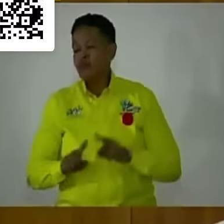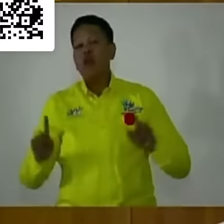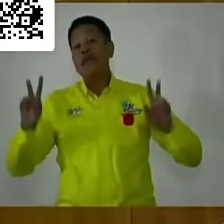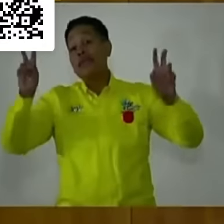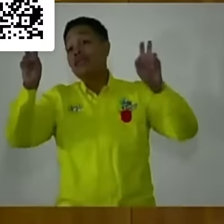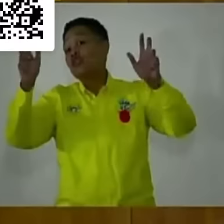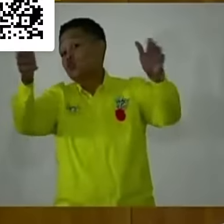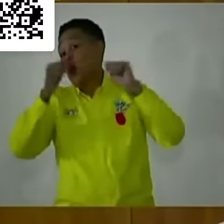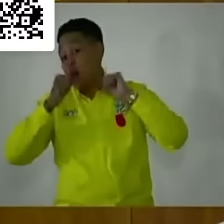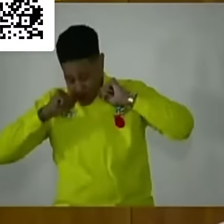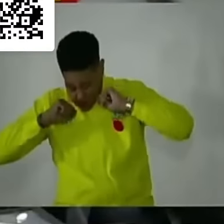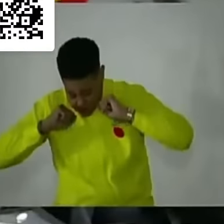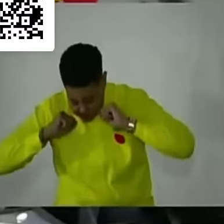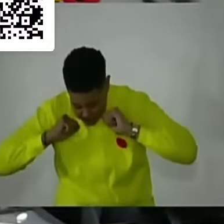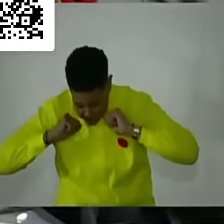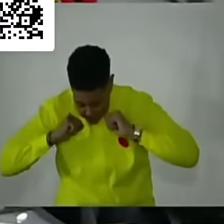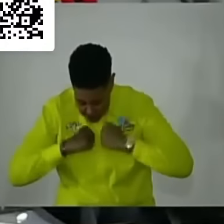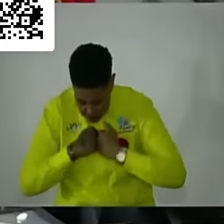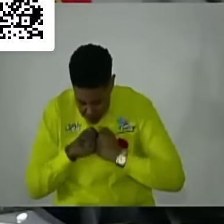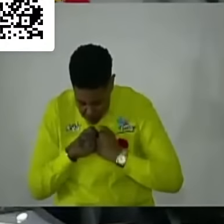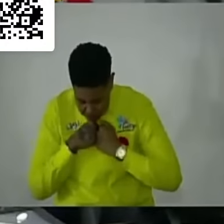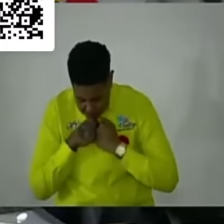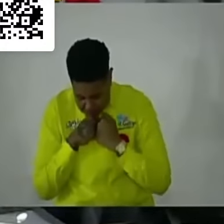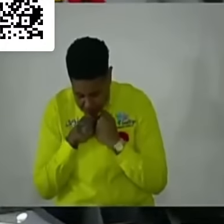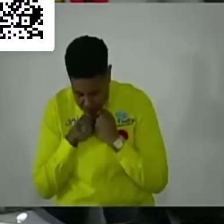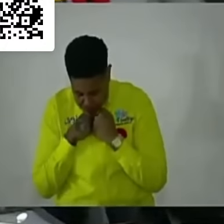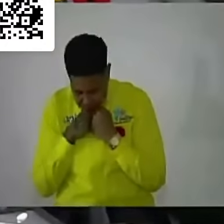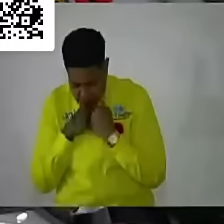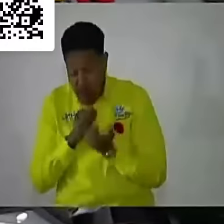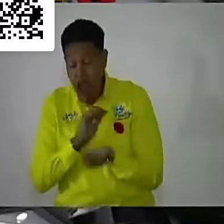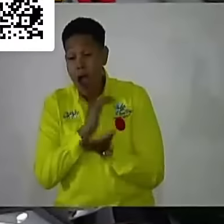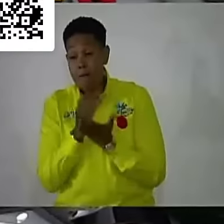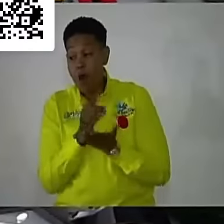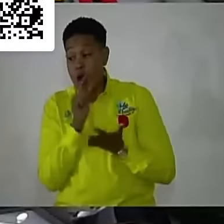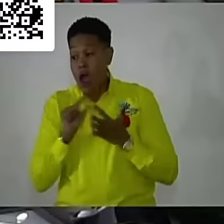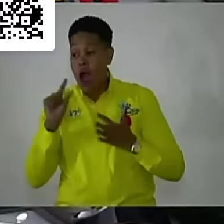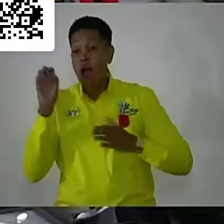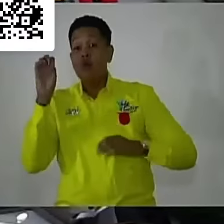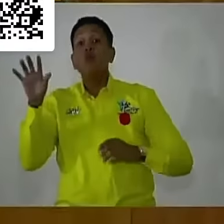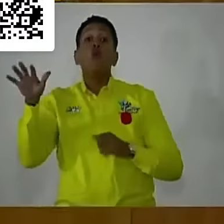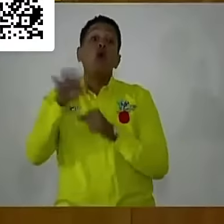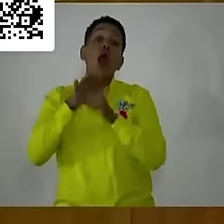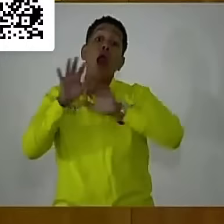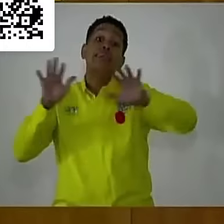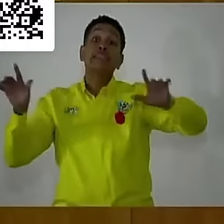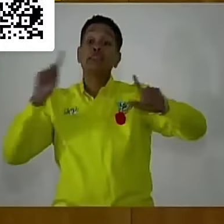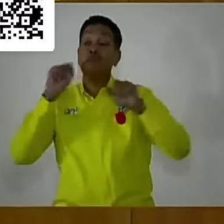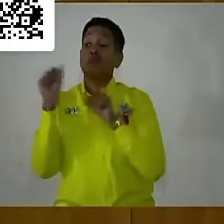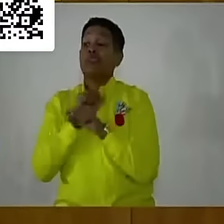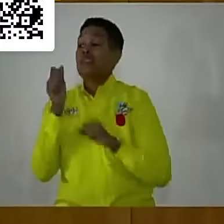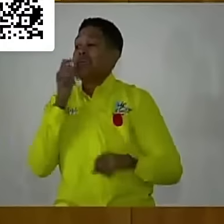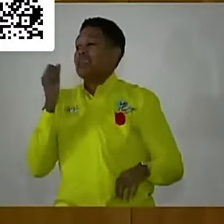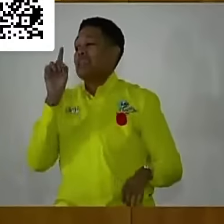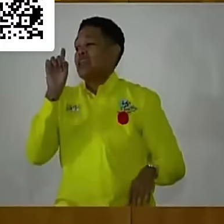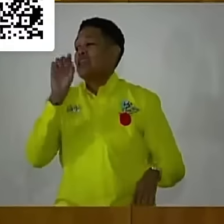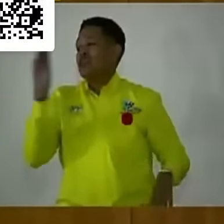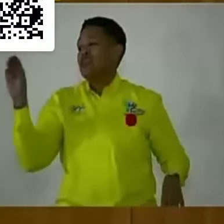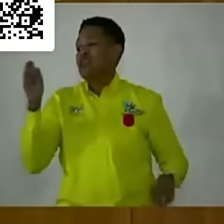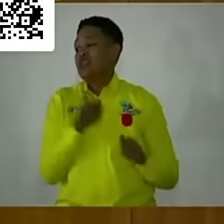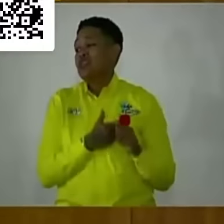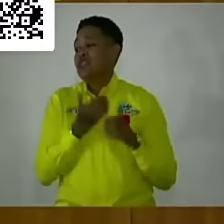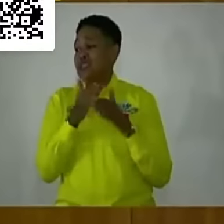is that the amount that's allocated to those constituencies is not to get 100 million